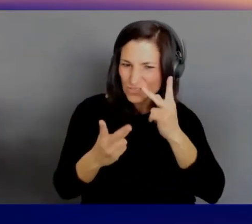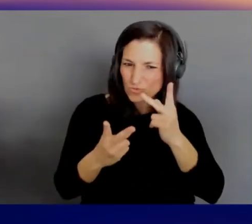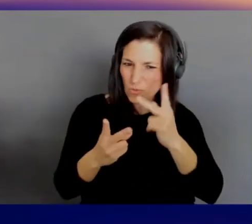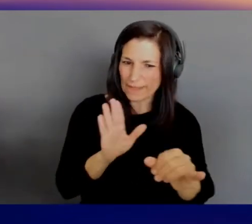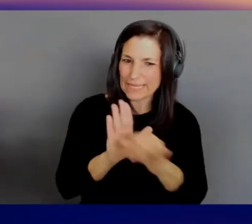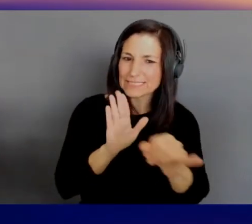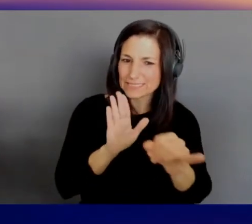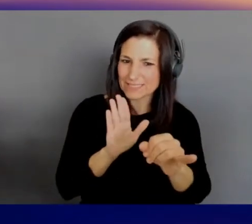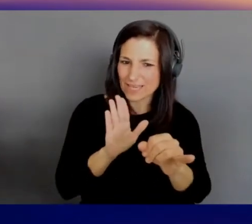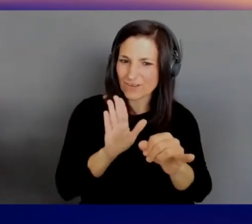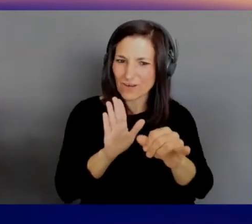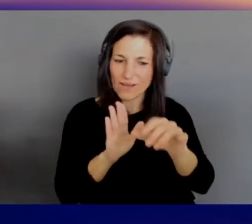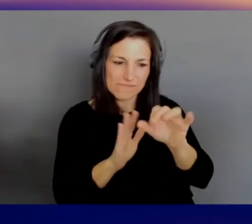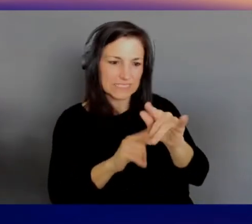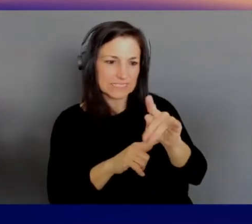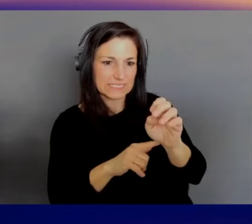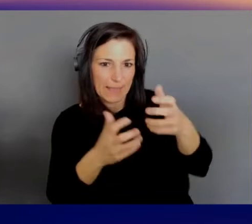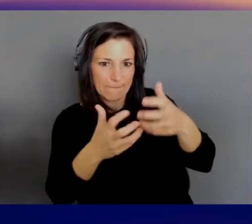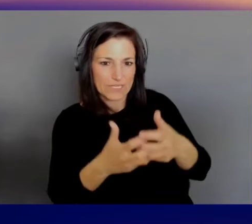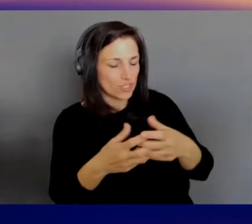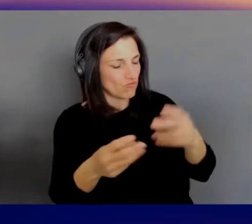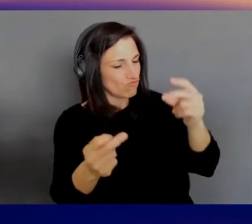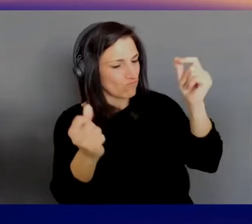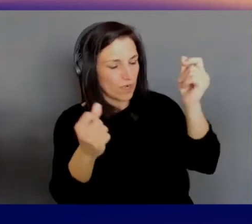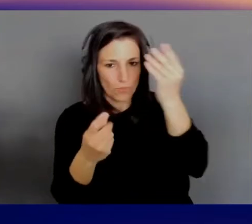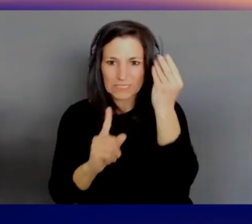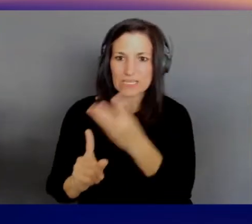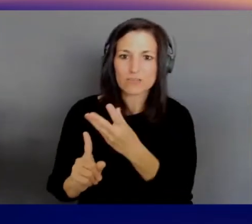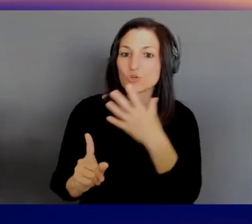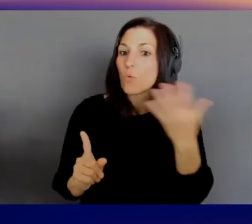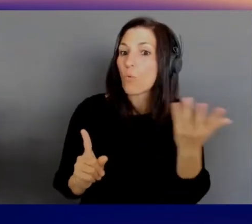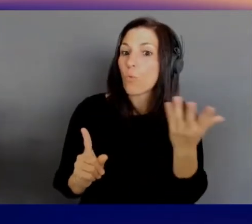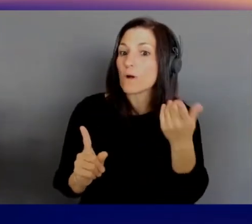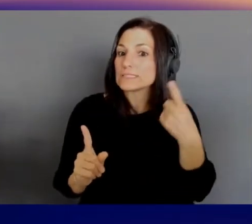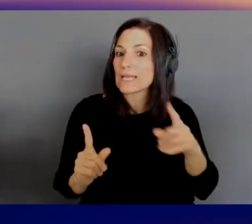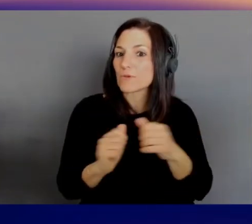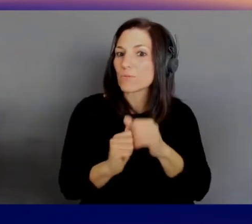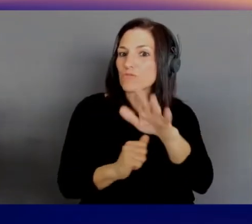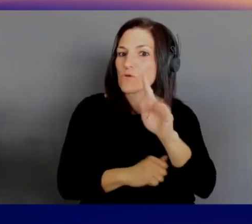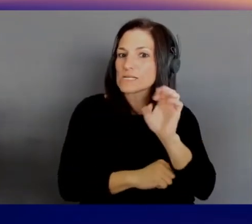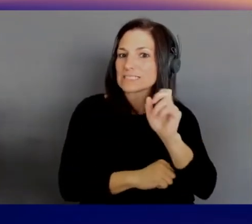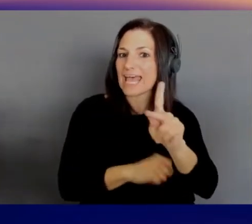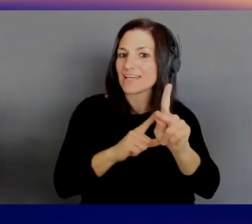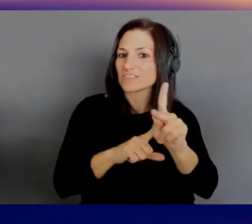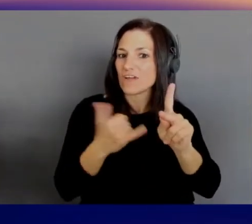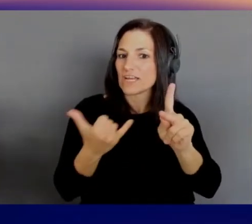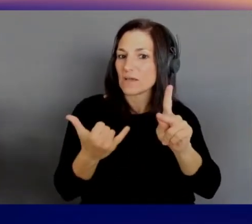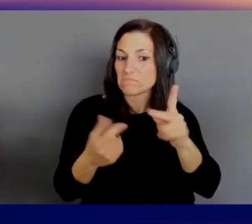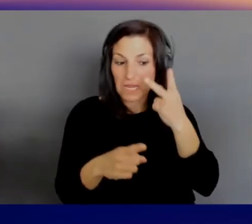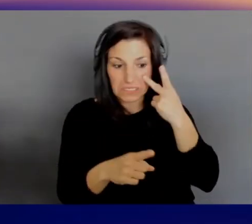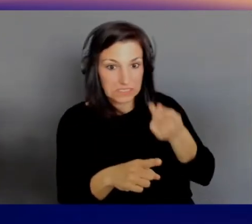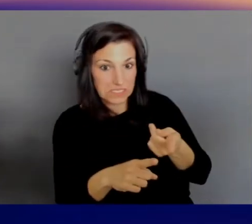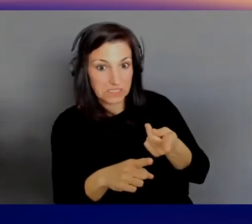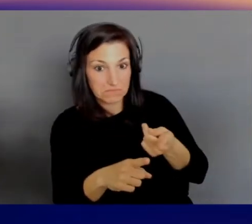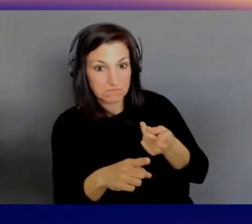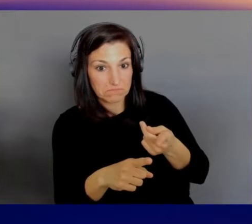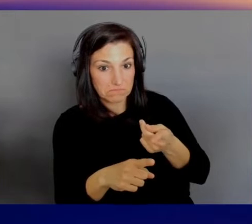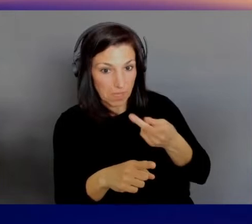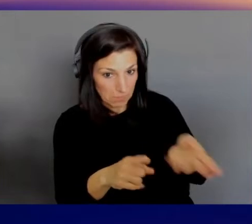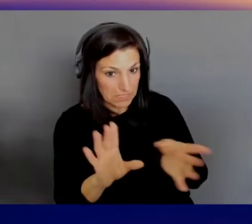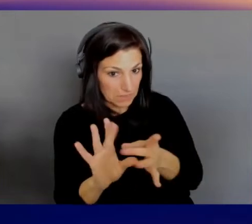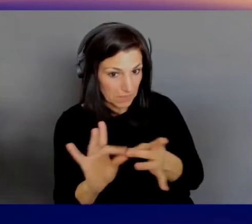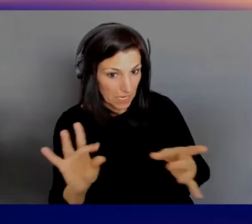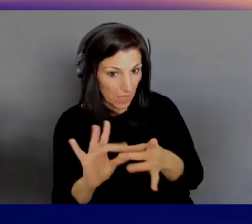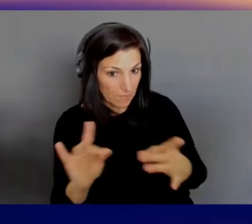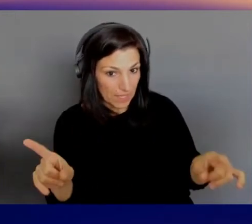away how and what state your task is right now. So I can see I passed in my comment as a parameter. The